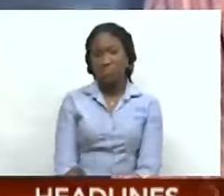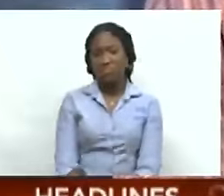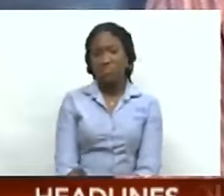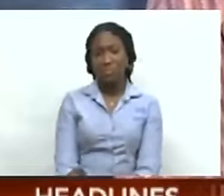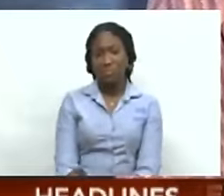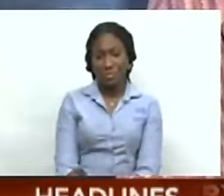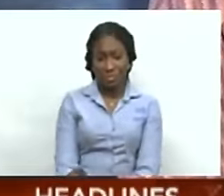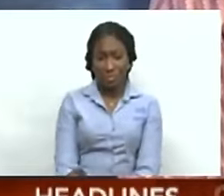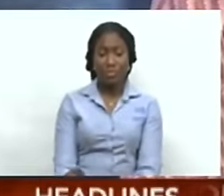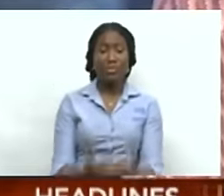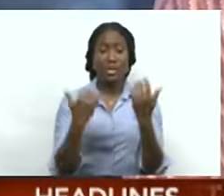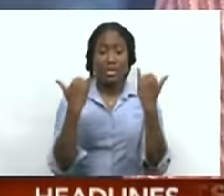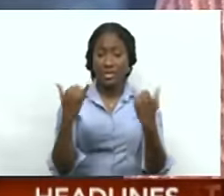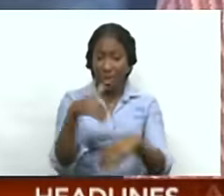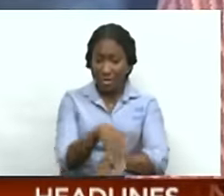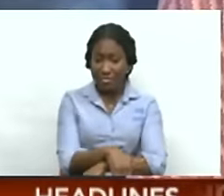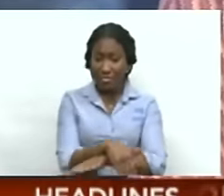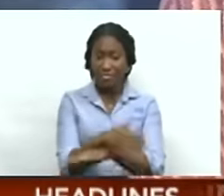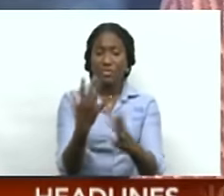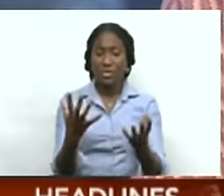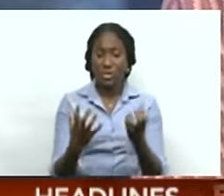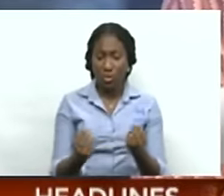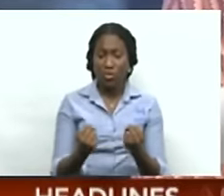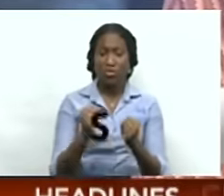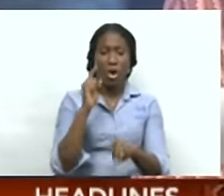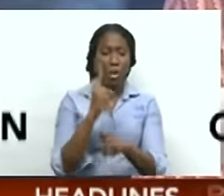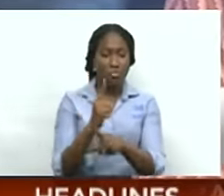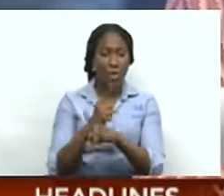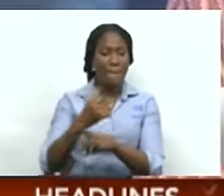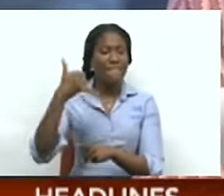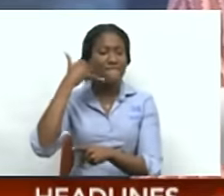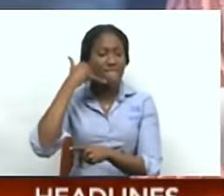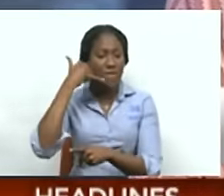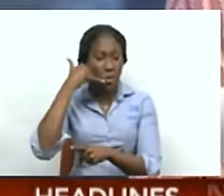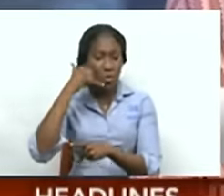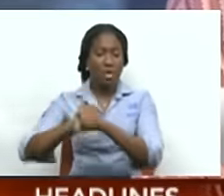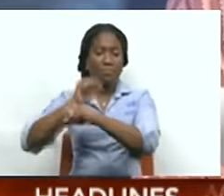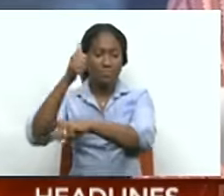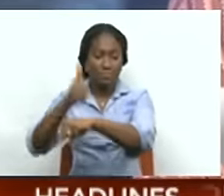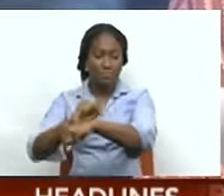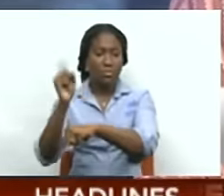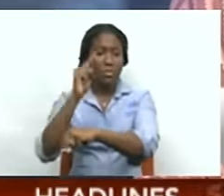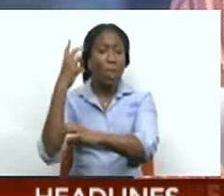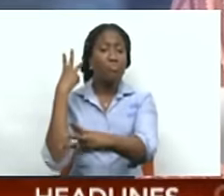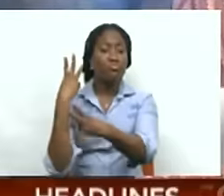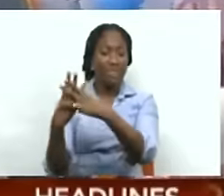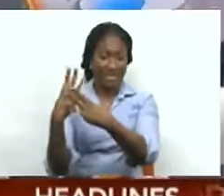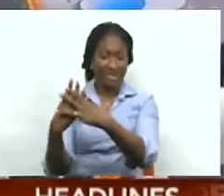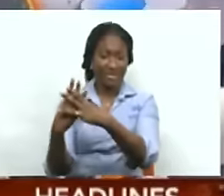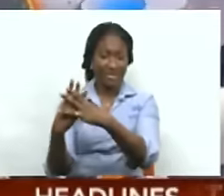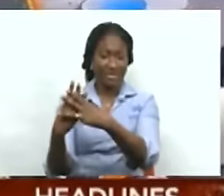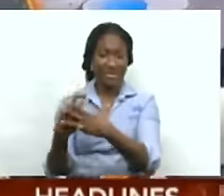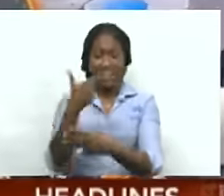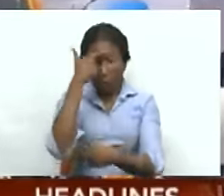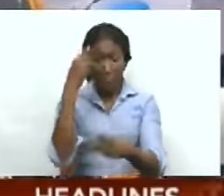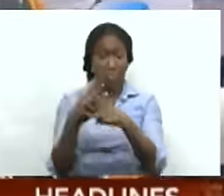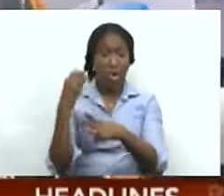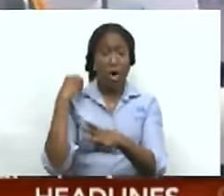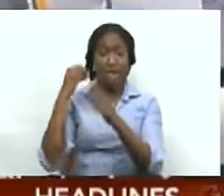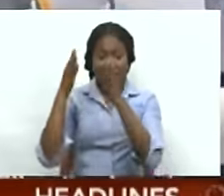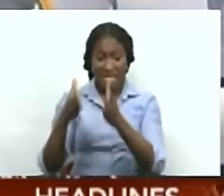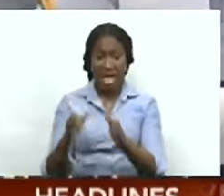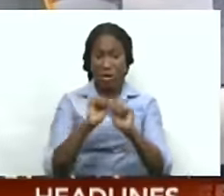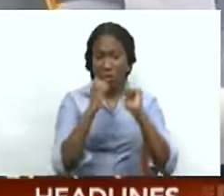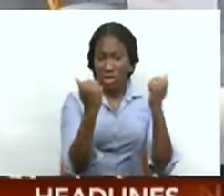proper phones to be installed in the nation's prisons. And it comes from the Prison Officers Association following the murder of a prison officer